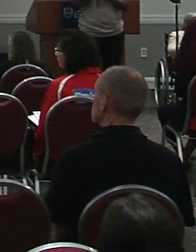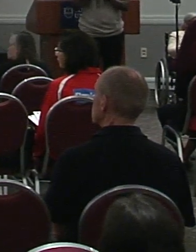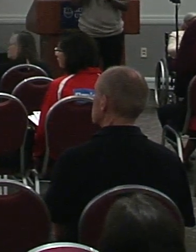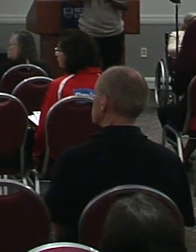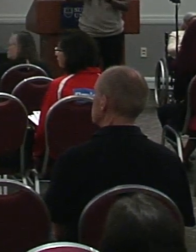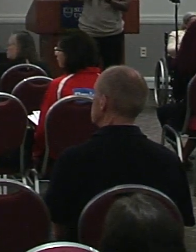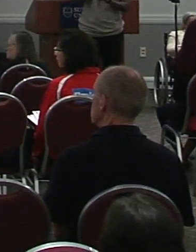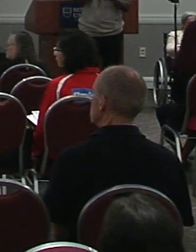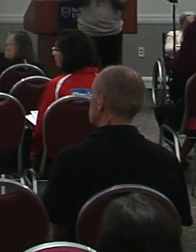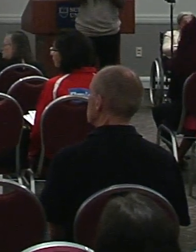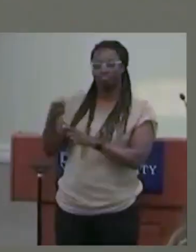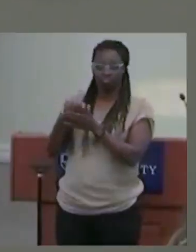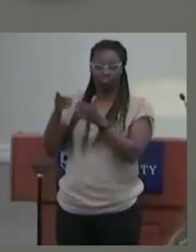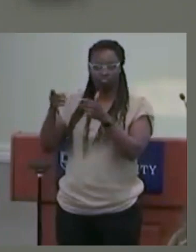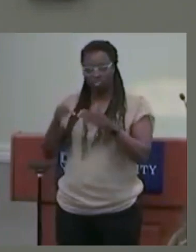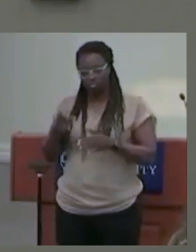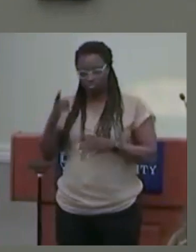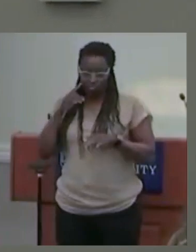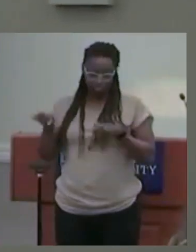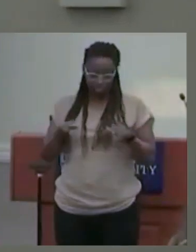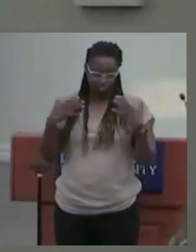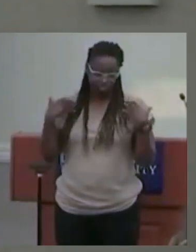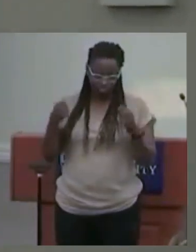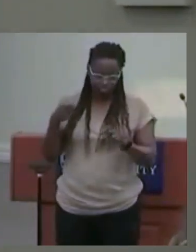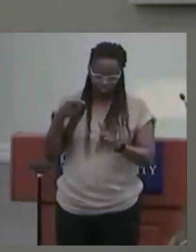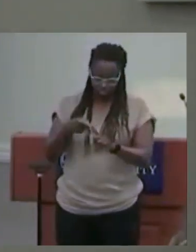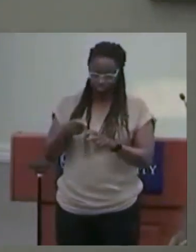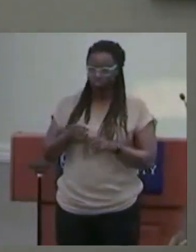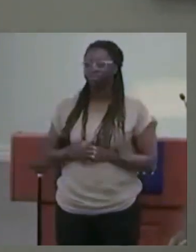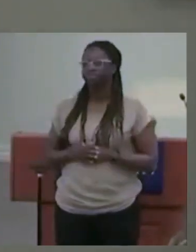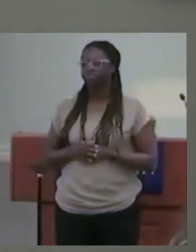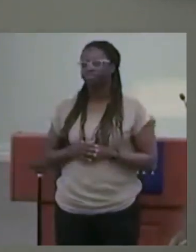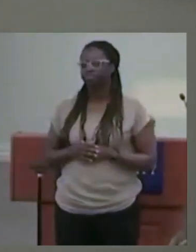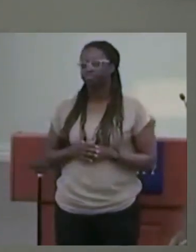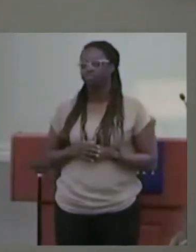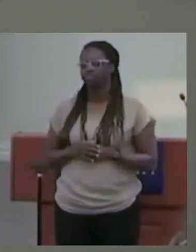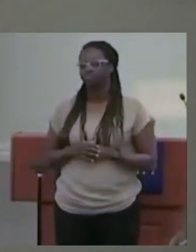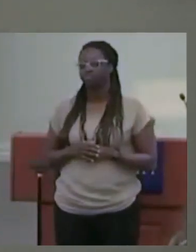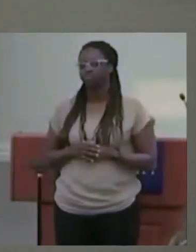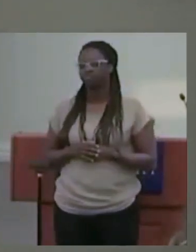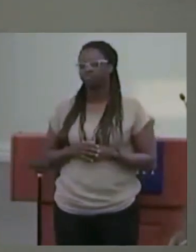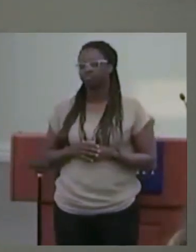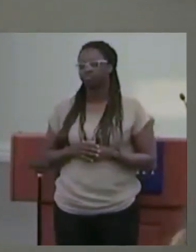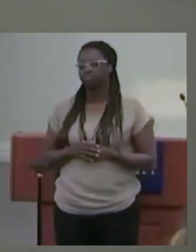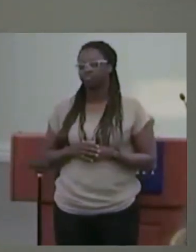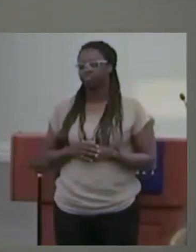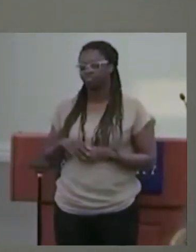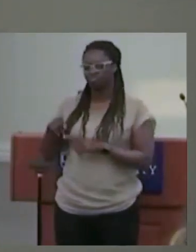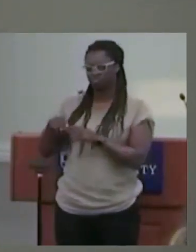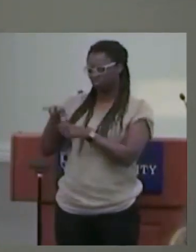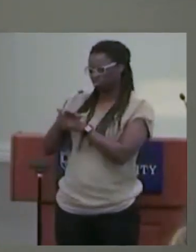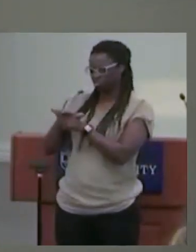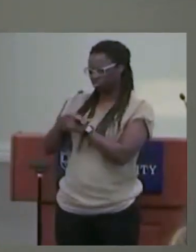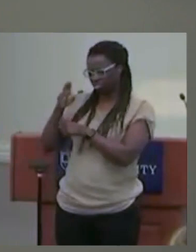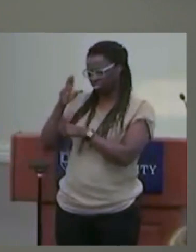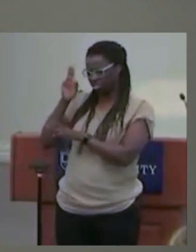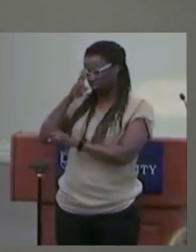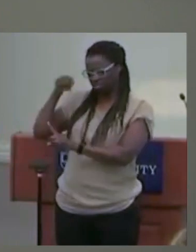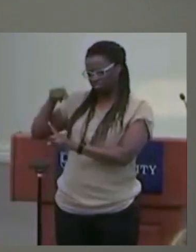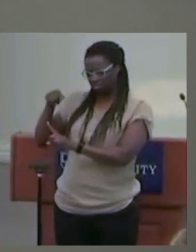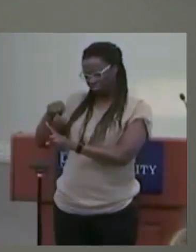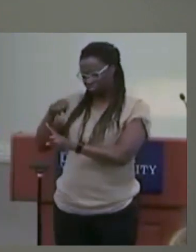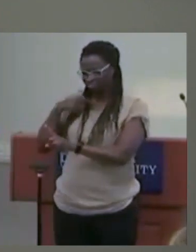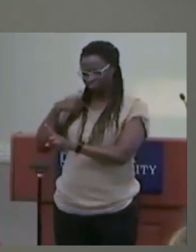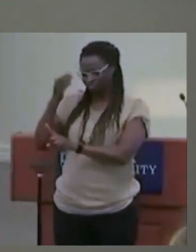behavioral health, an MD from one of the local hospitals, and apologies, I don't remember which one, from Children's, thank you,